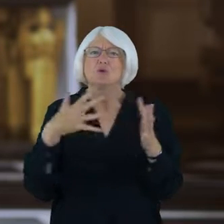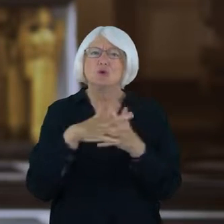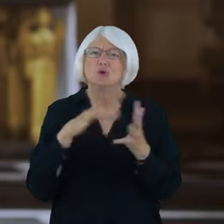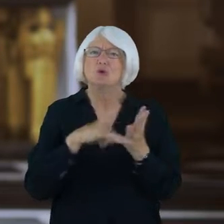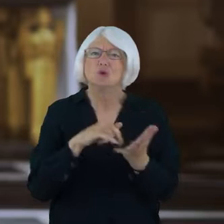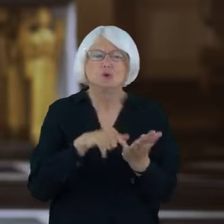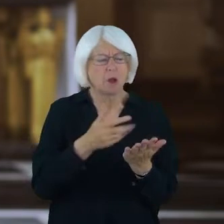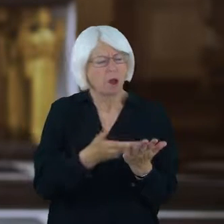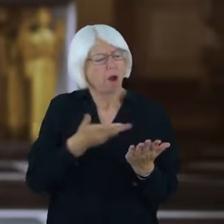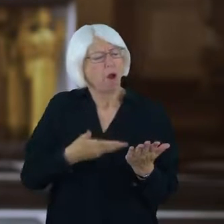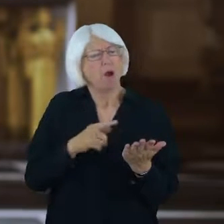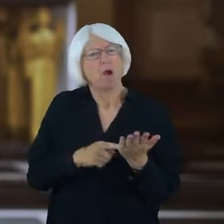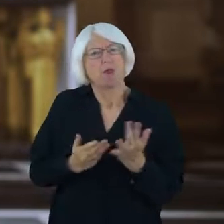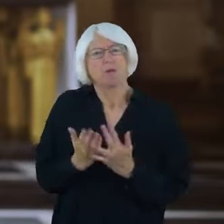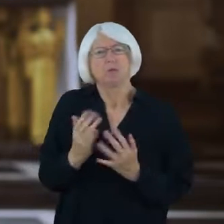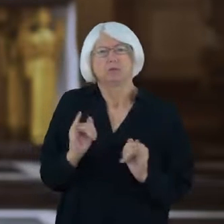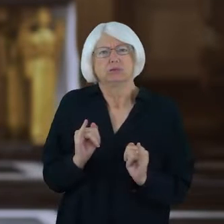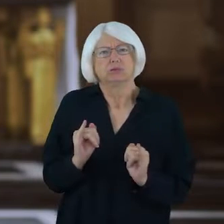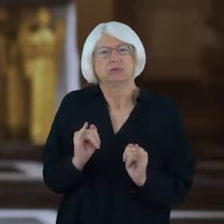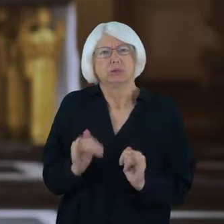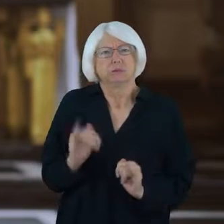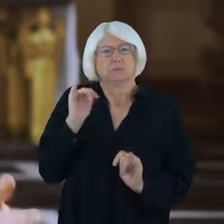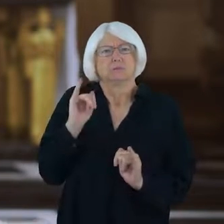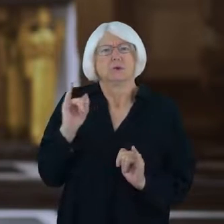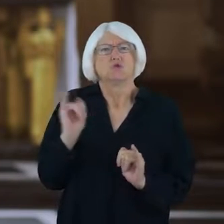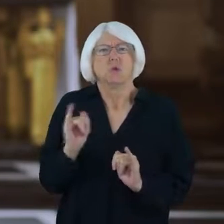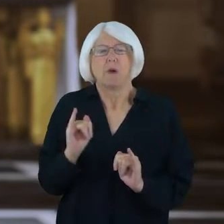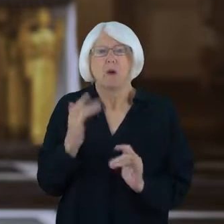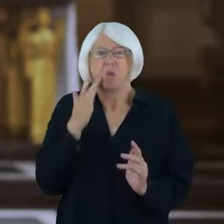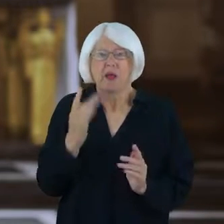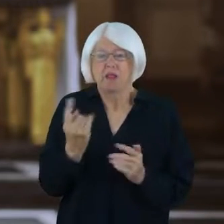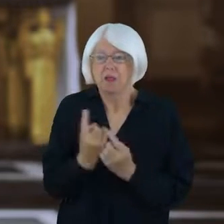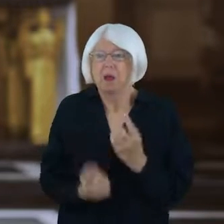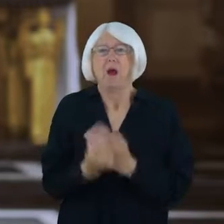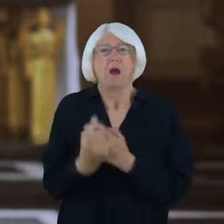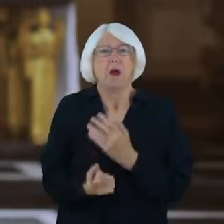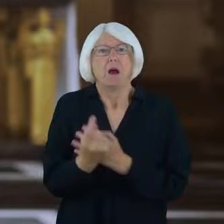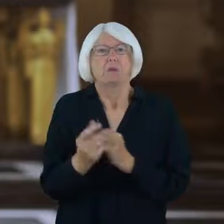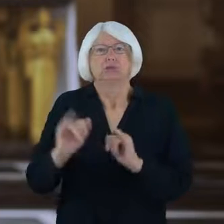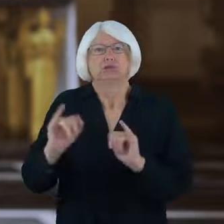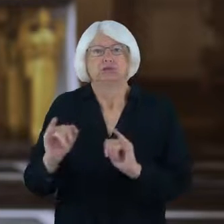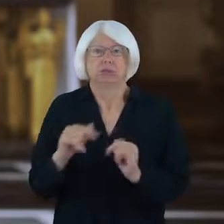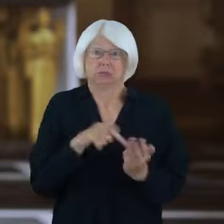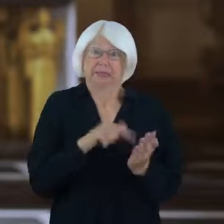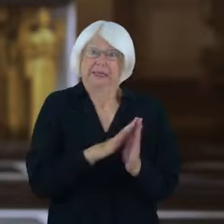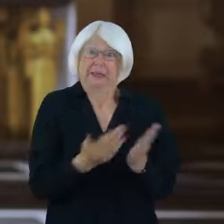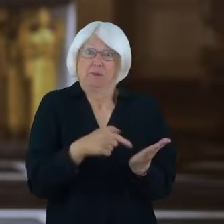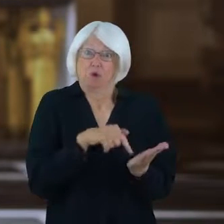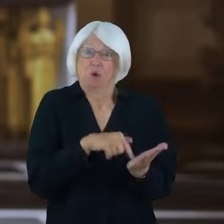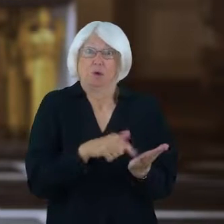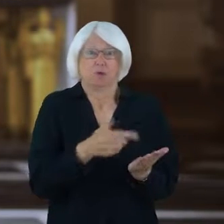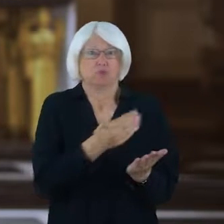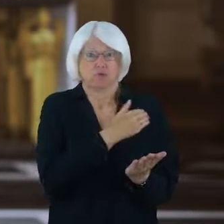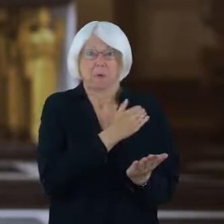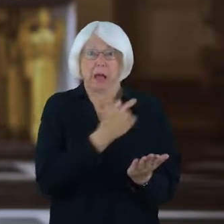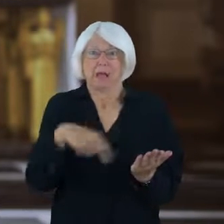the face of uncertainty and trauma. Even when unsettling things happen in our lives, Hebrews reminds us